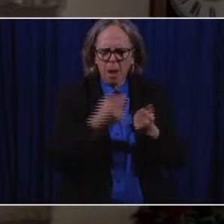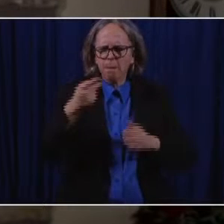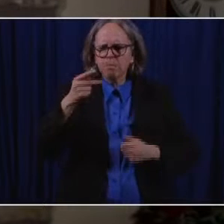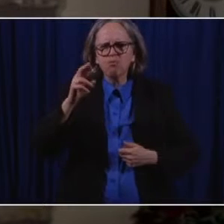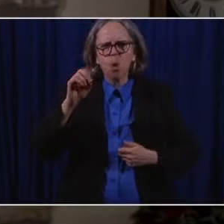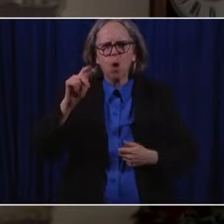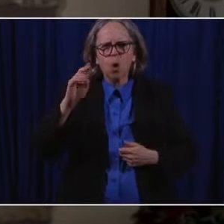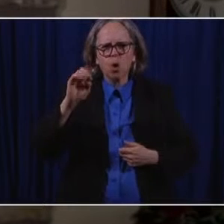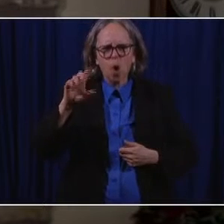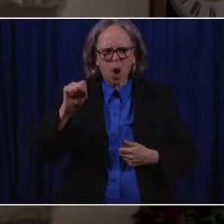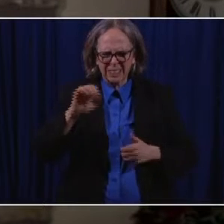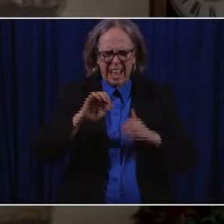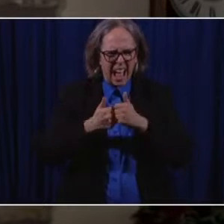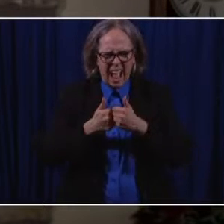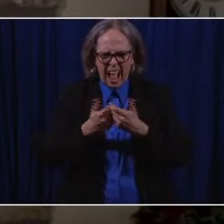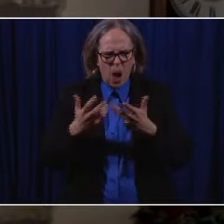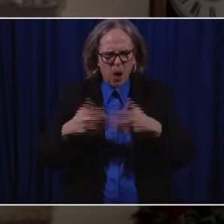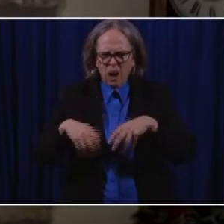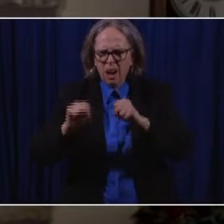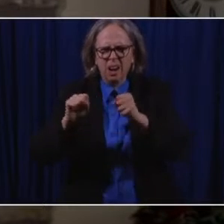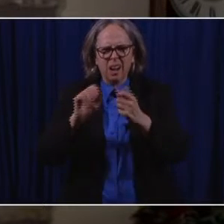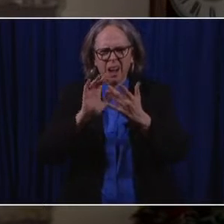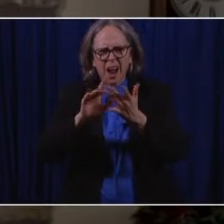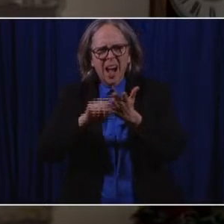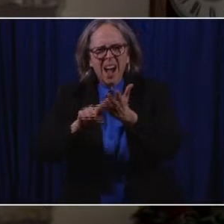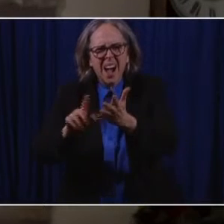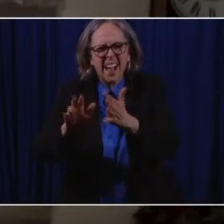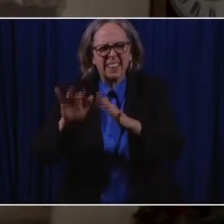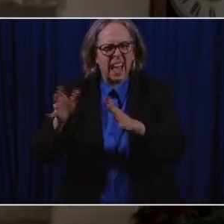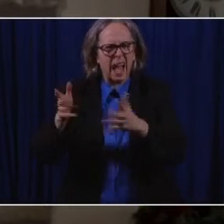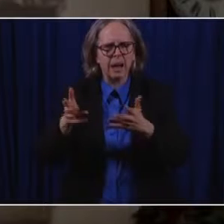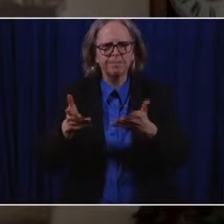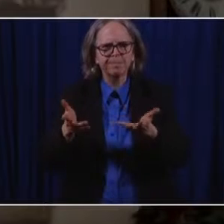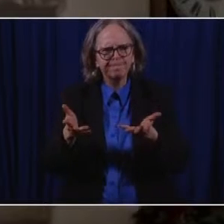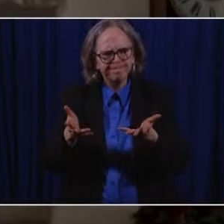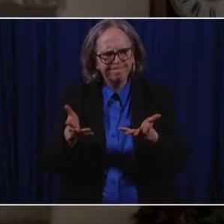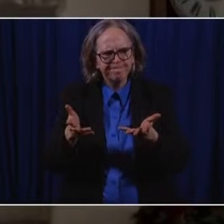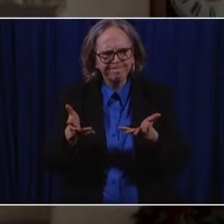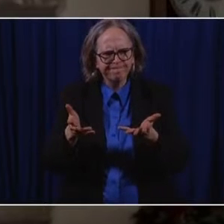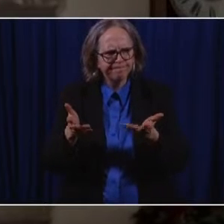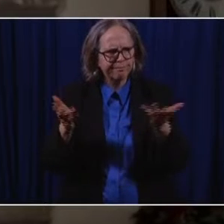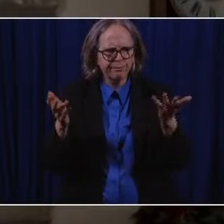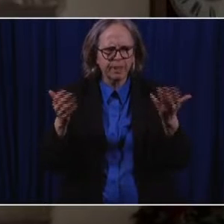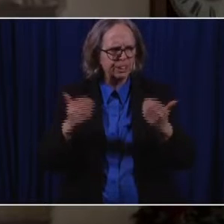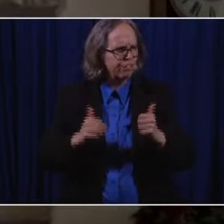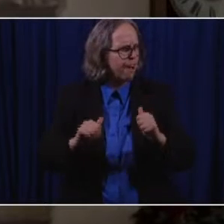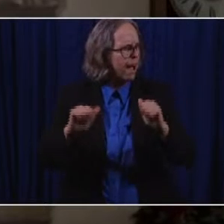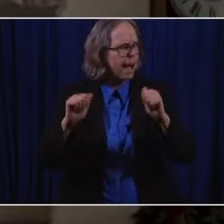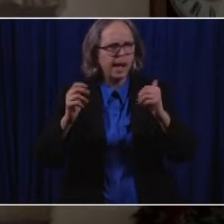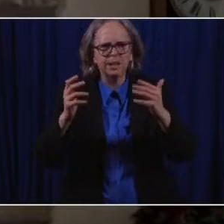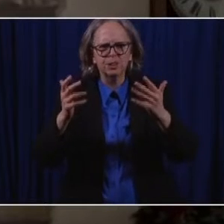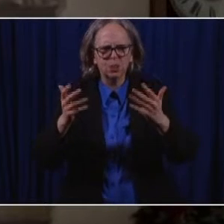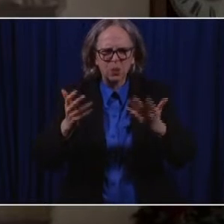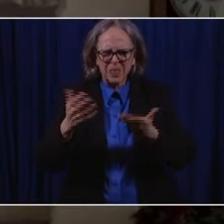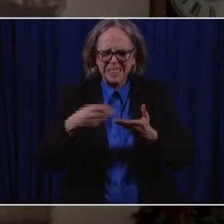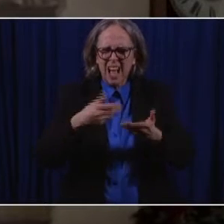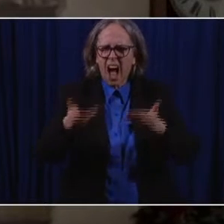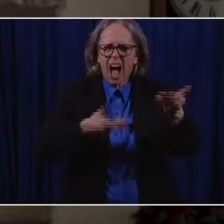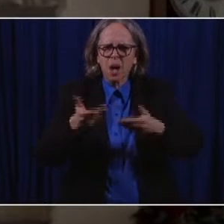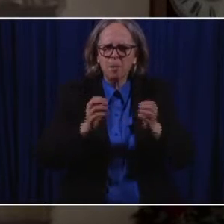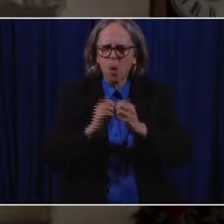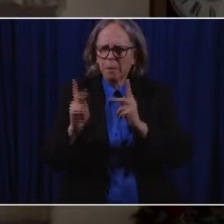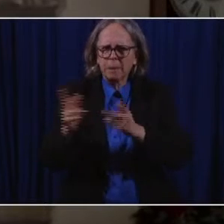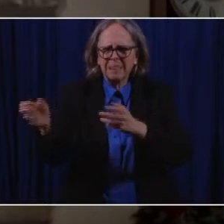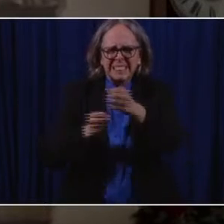which to do the tracing and how to go about that. We have also significantly increased the number of people that we have hired to do the